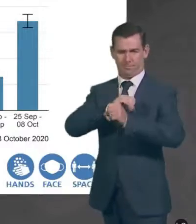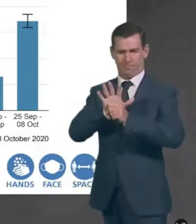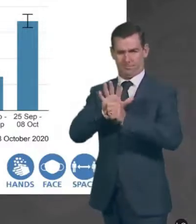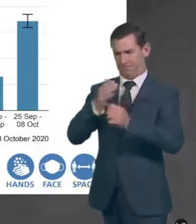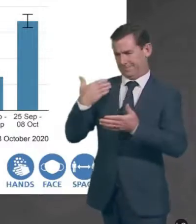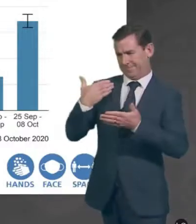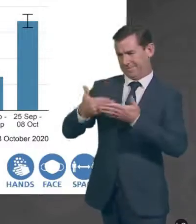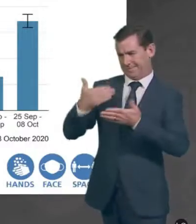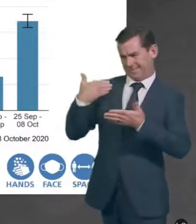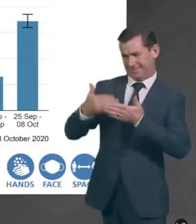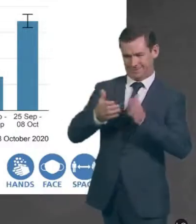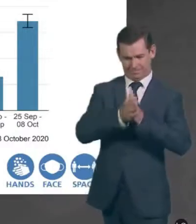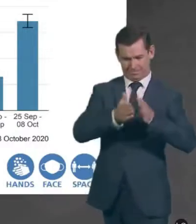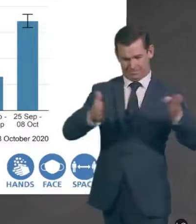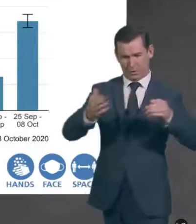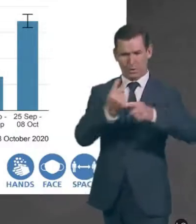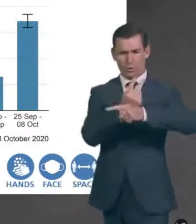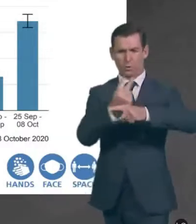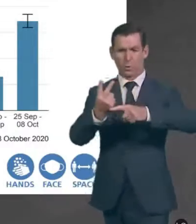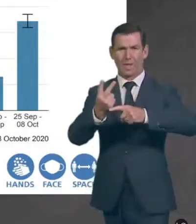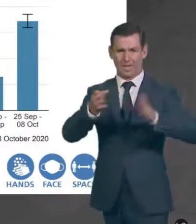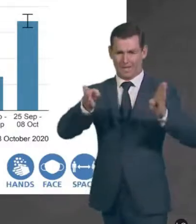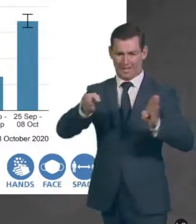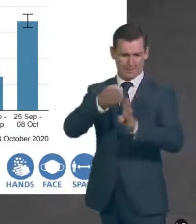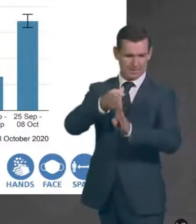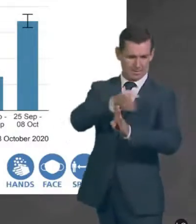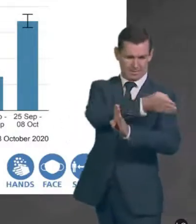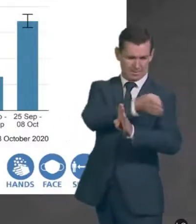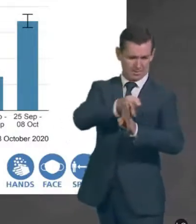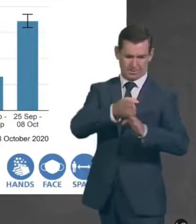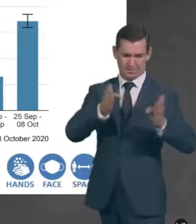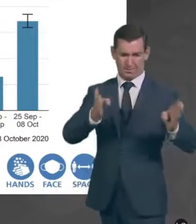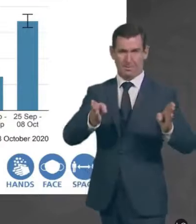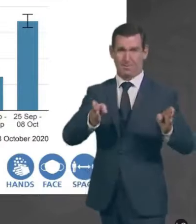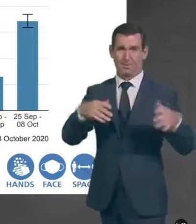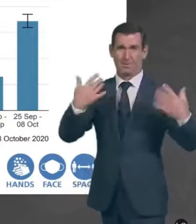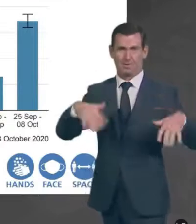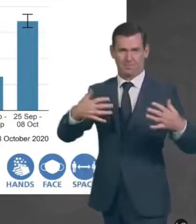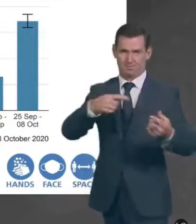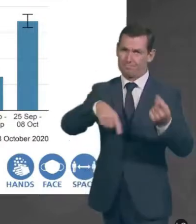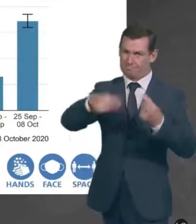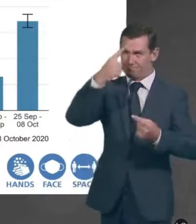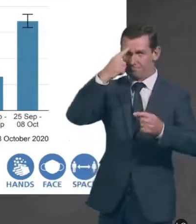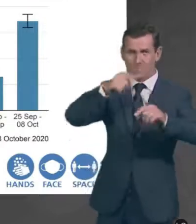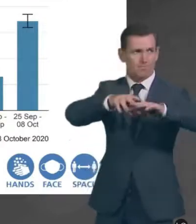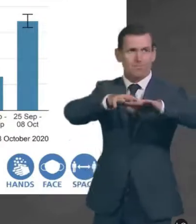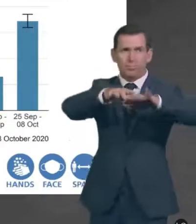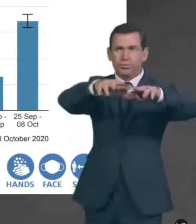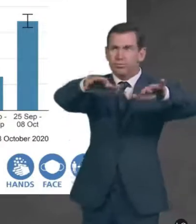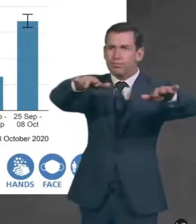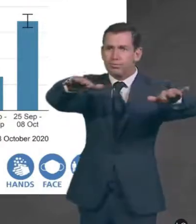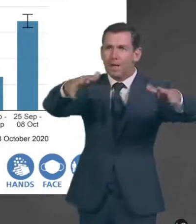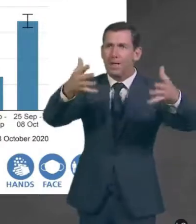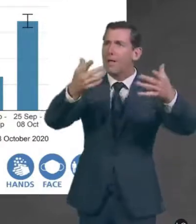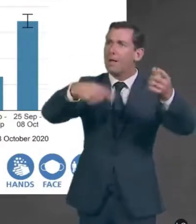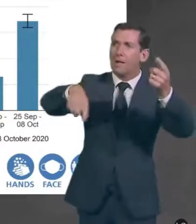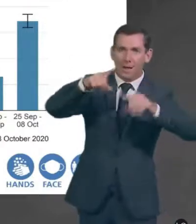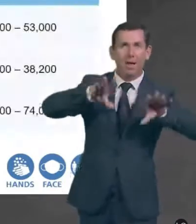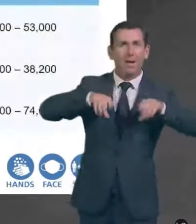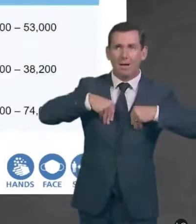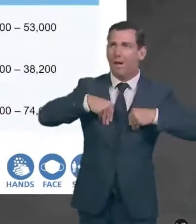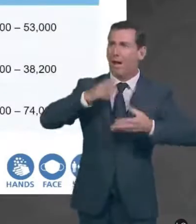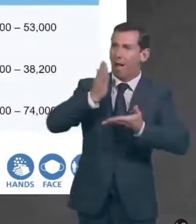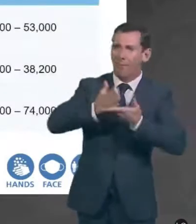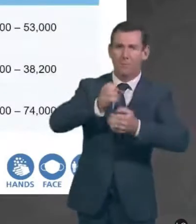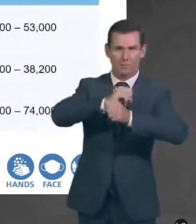that's the sort of numbers we're talking about in terms of the prevalence, the number of people with the infection at the moment. Next